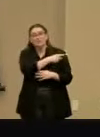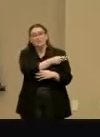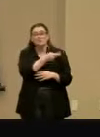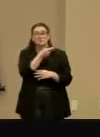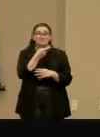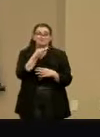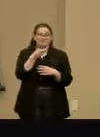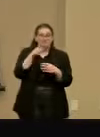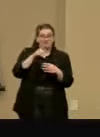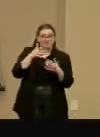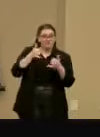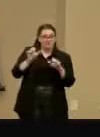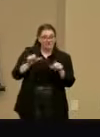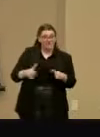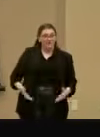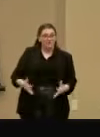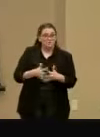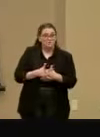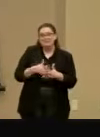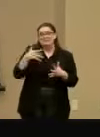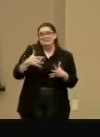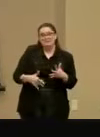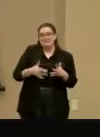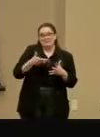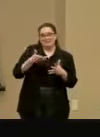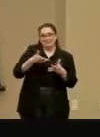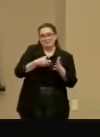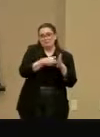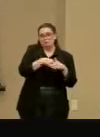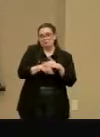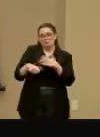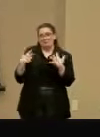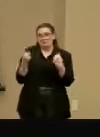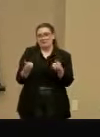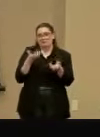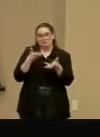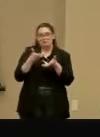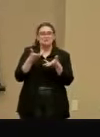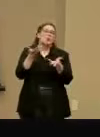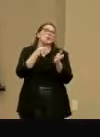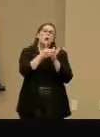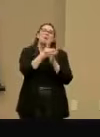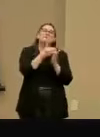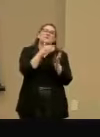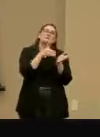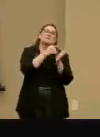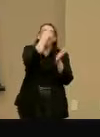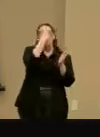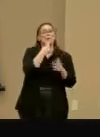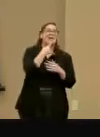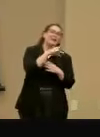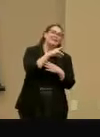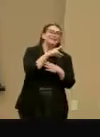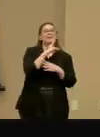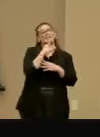age don't get conversations as frequently as they should. So somehow physicians feel like, oh yeah, if the patient's 18 or 22, 24,